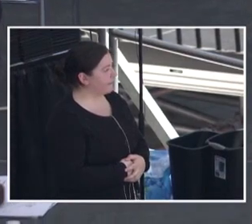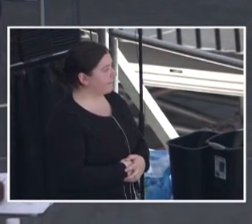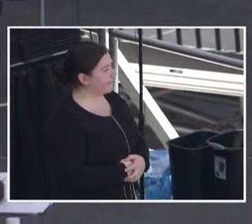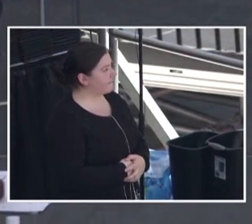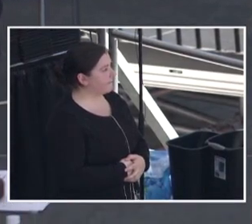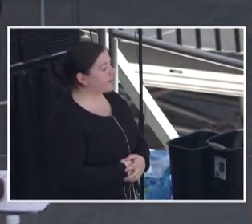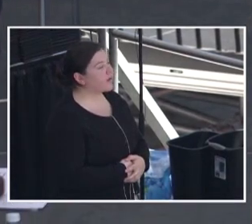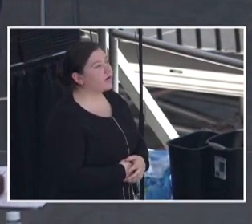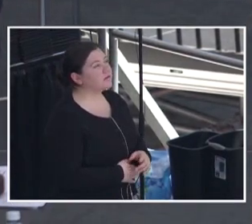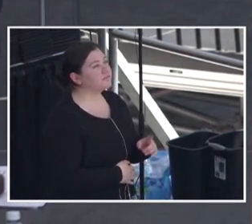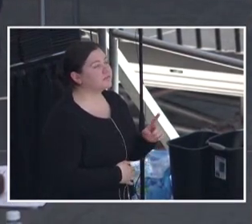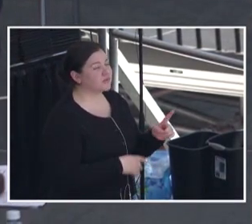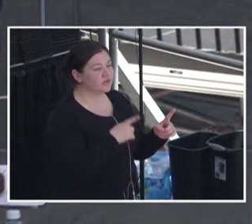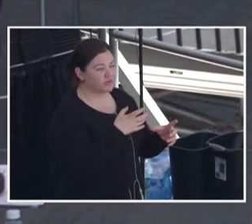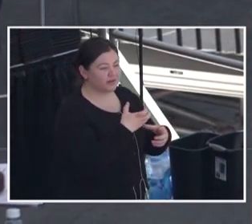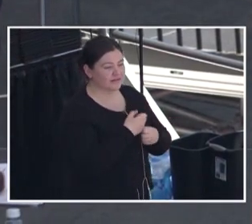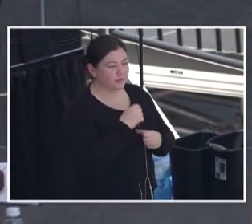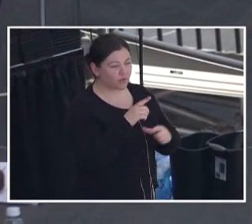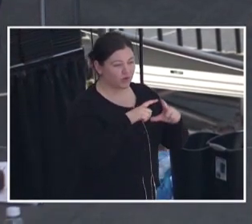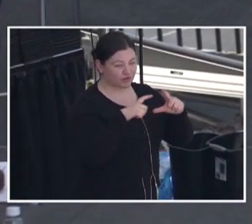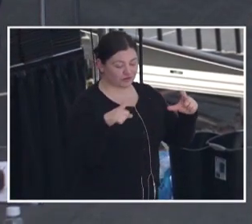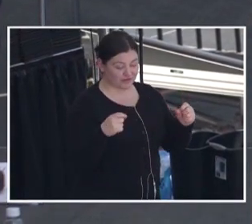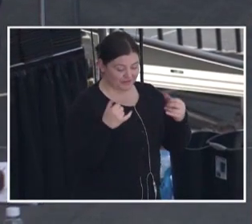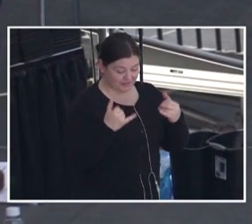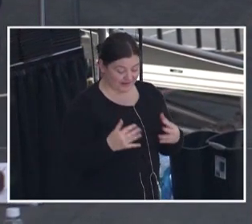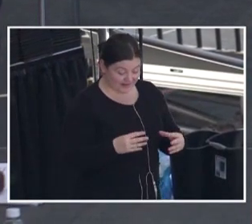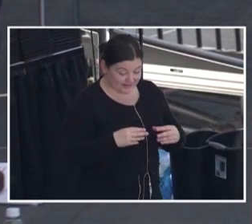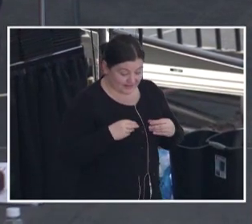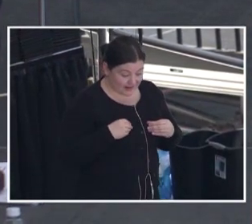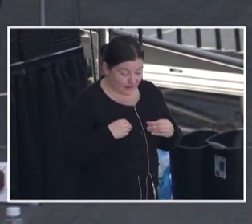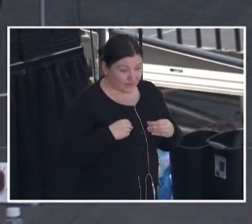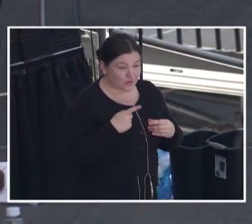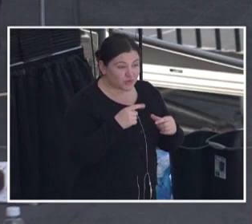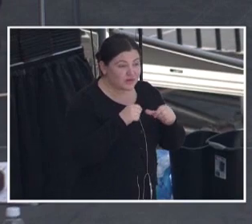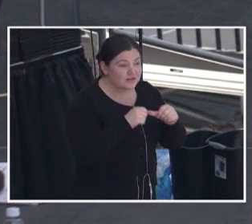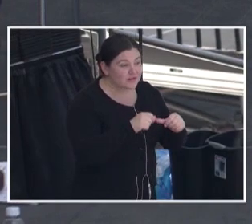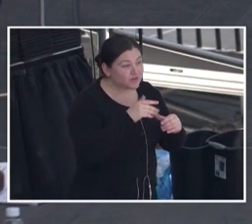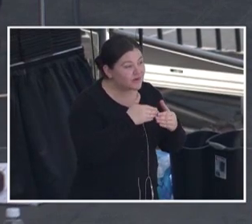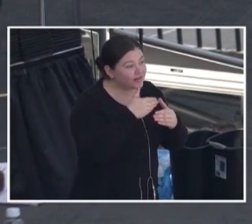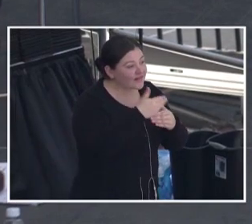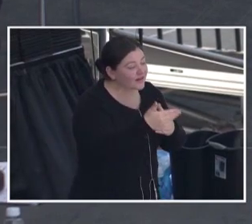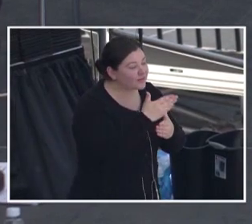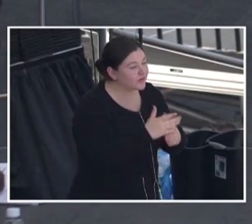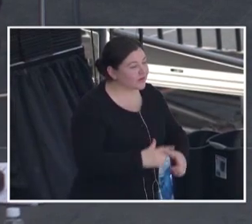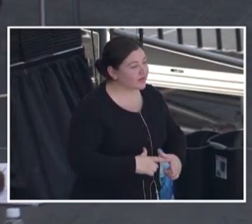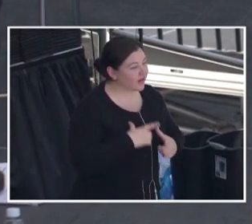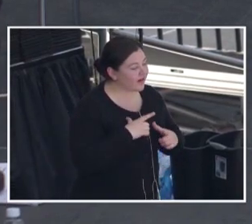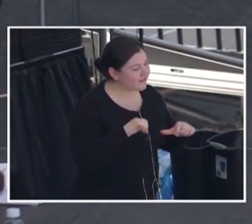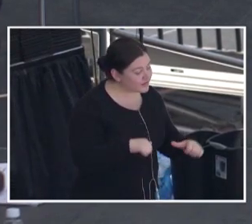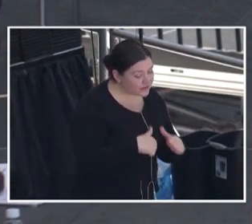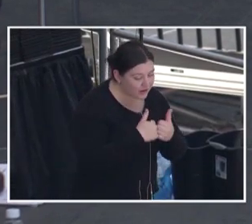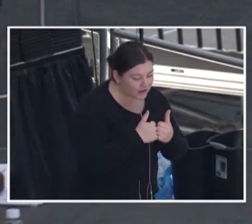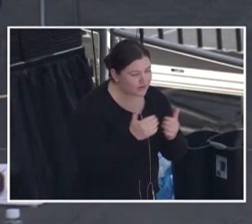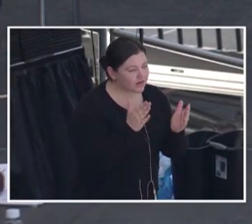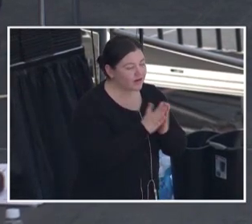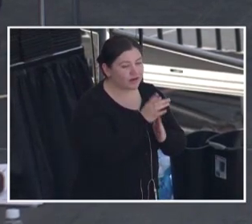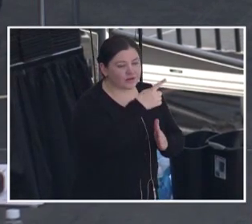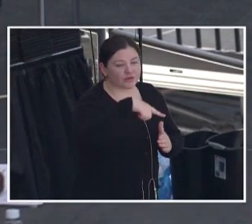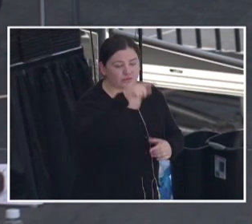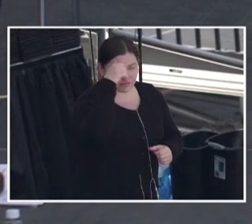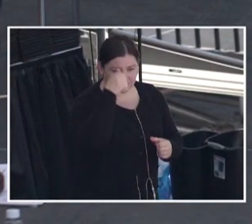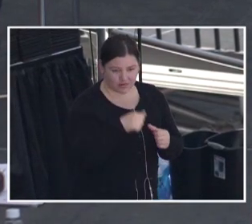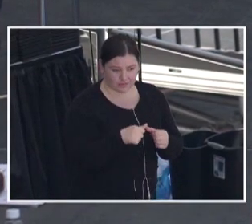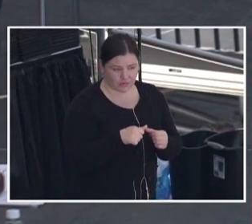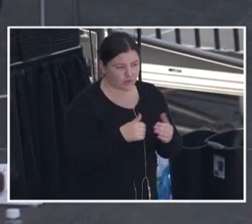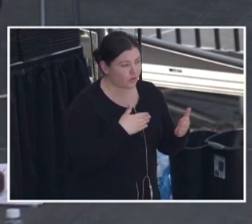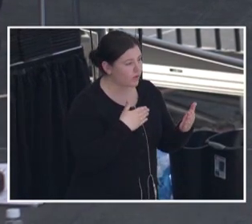As you accept your degrees today and move on to your next challenges, we ask all of you to always remember this. Wherever